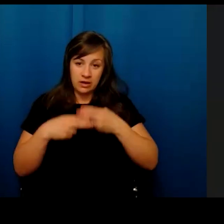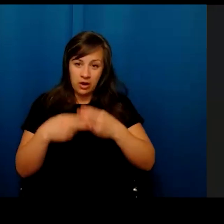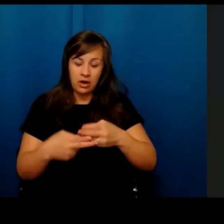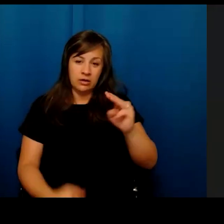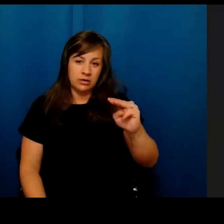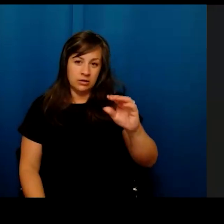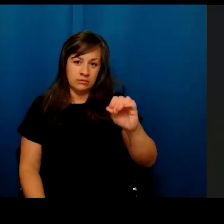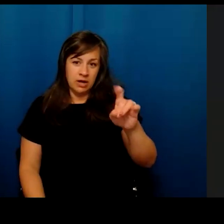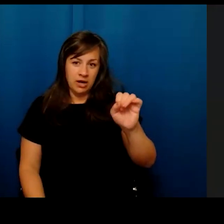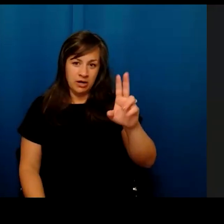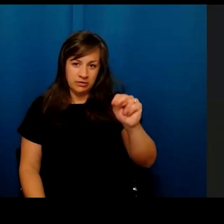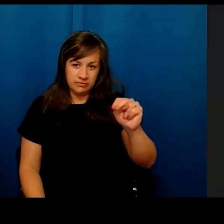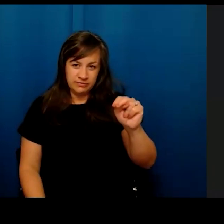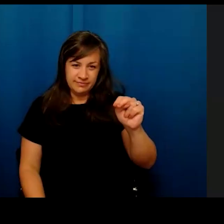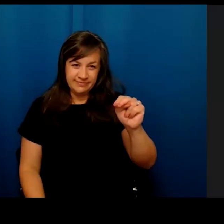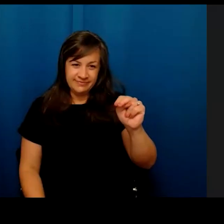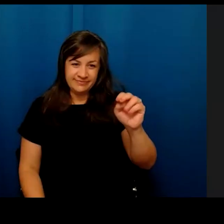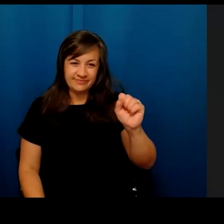States,